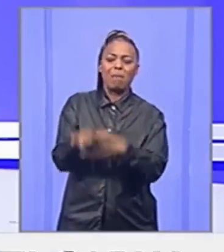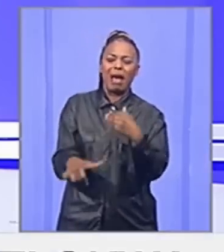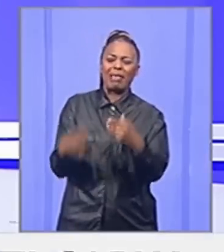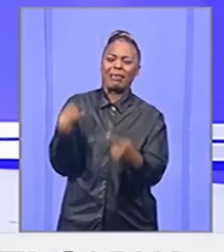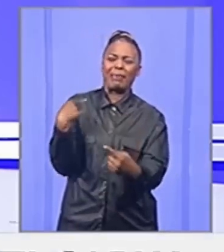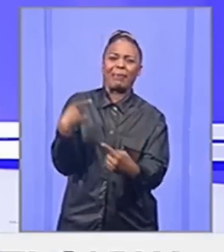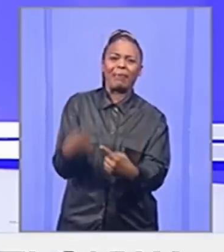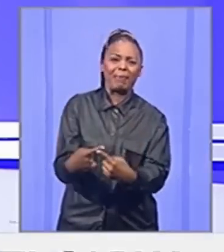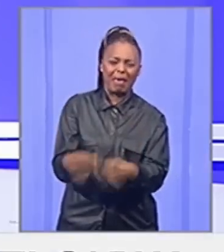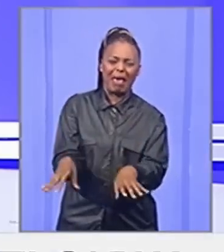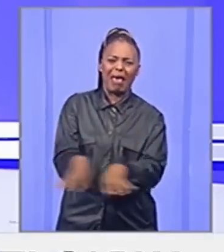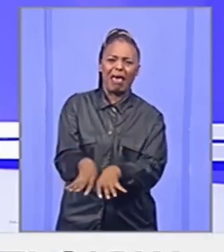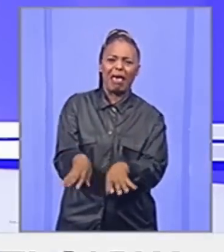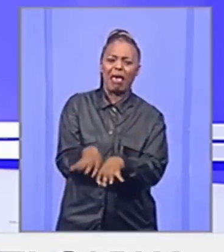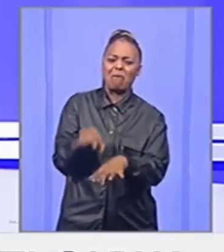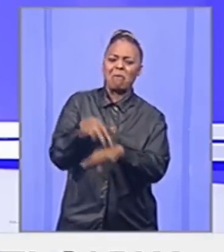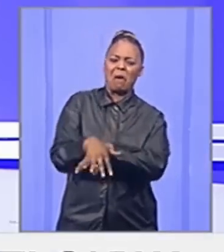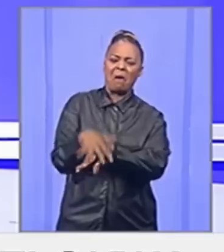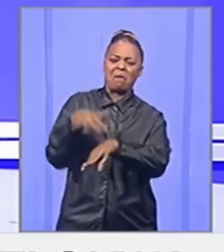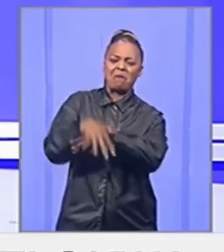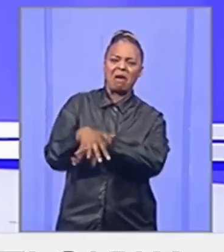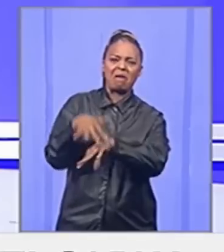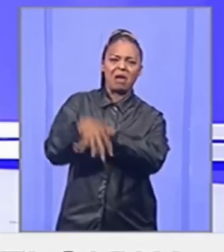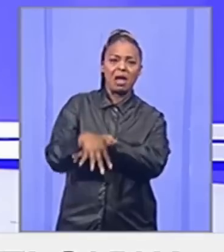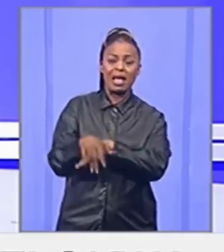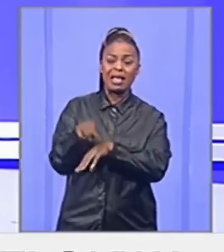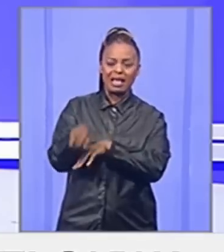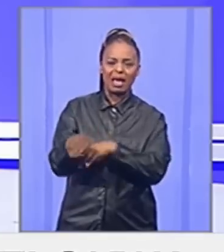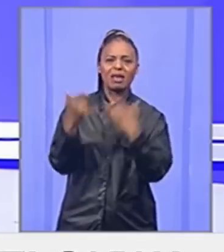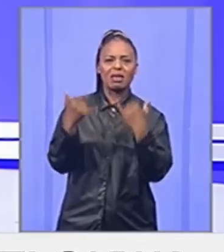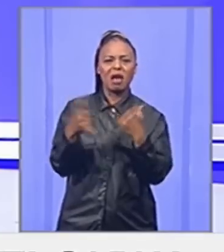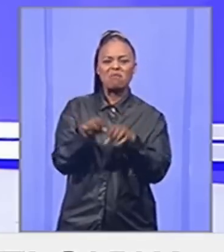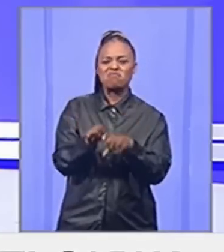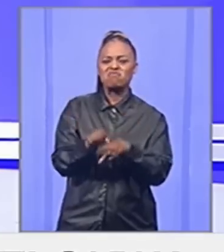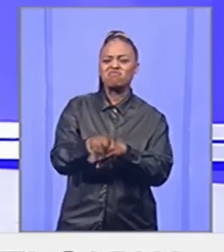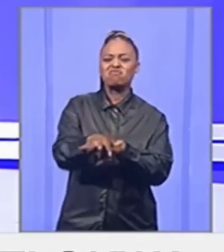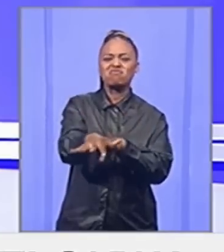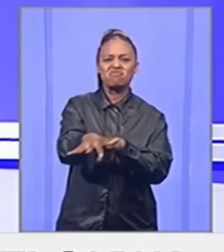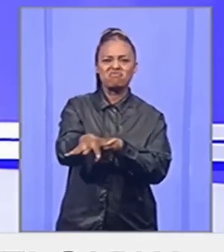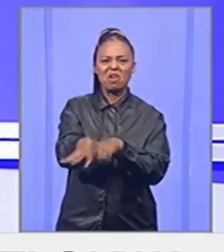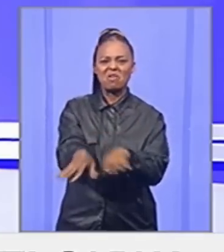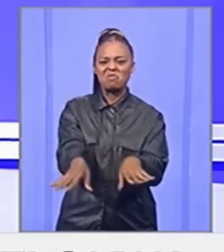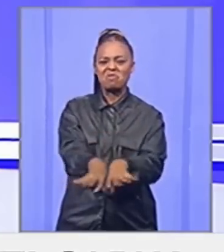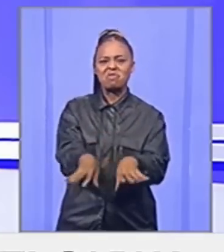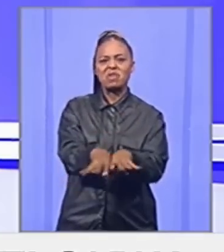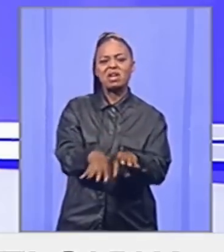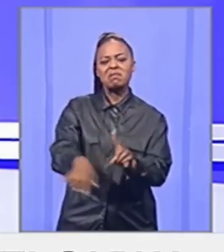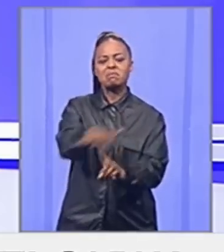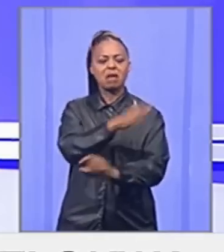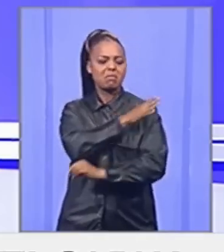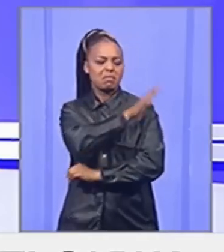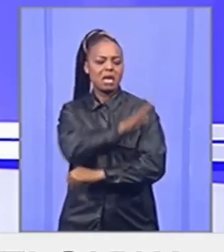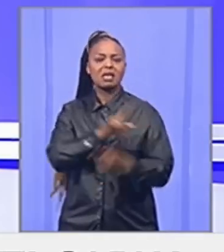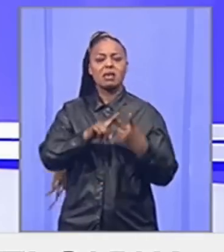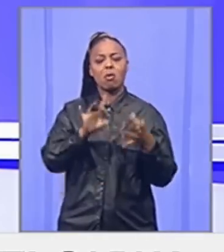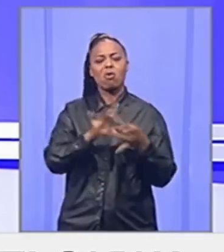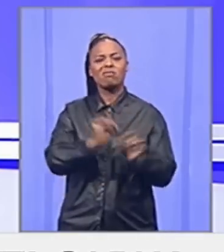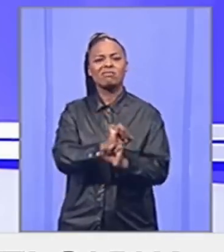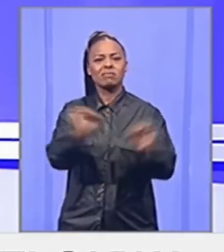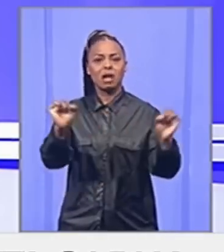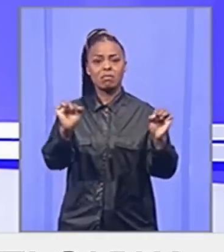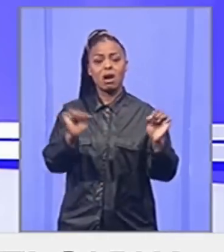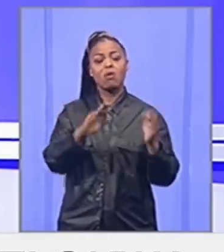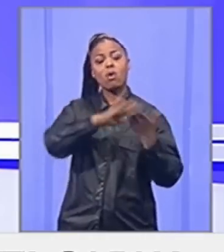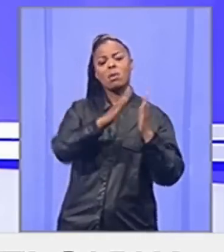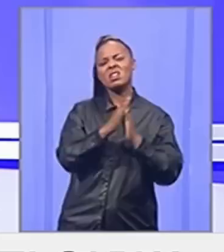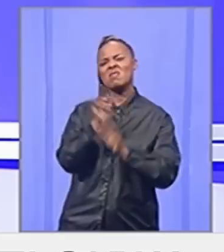dikgwedi-kgwedi e tšhologa. Ba re kelela tšhila e elela ka magaeng a bona le ka tliniki ya selegae. Badudi ba latofatša